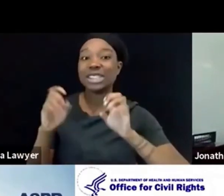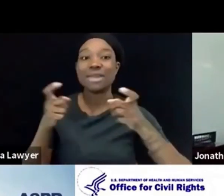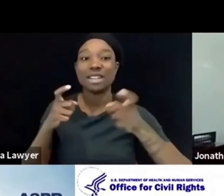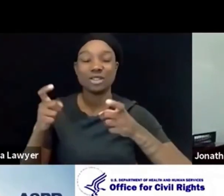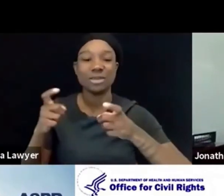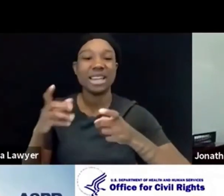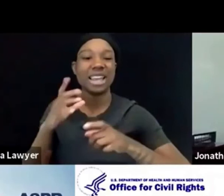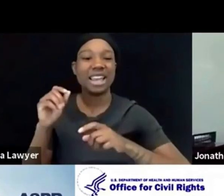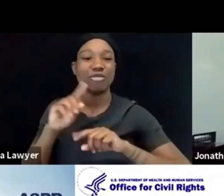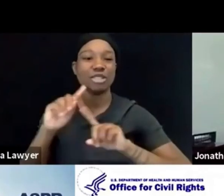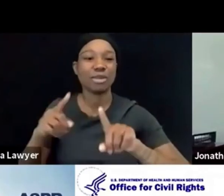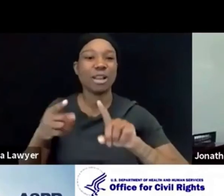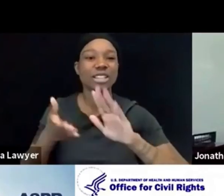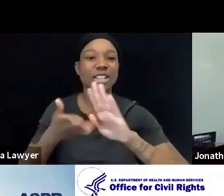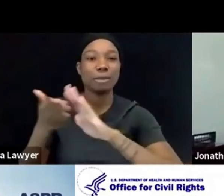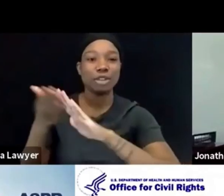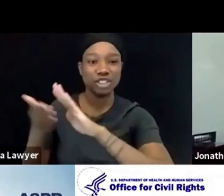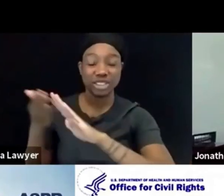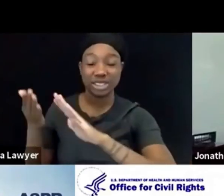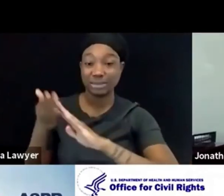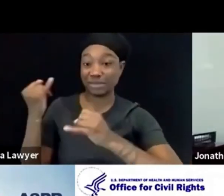have Dr. Robin Sue